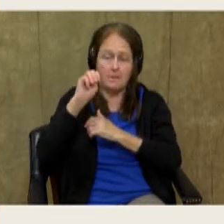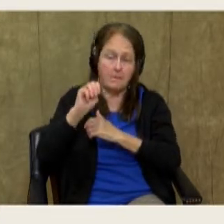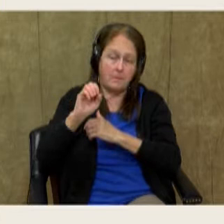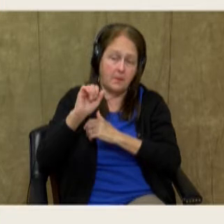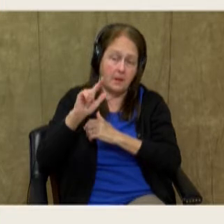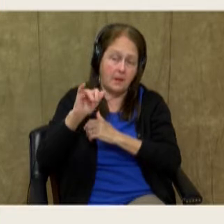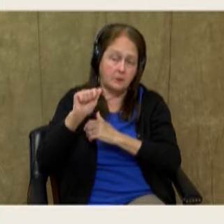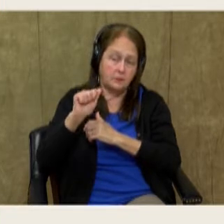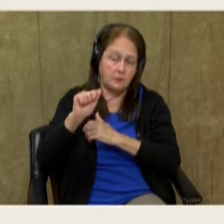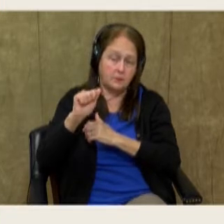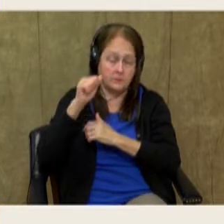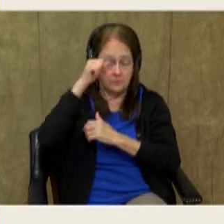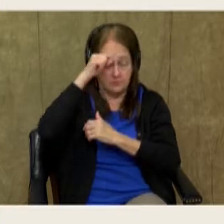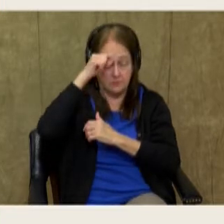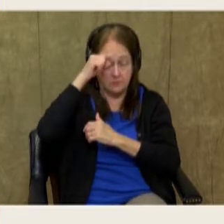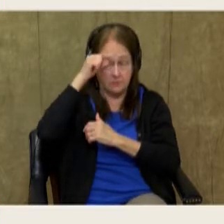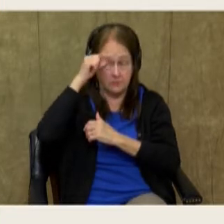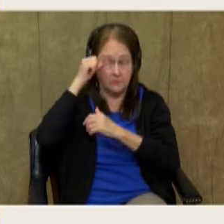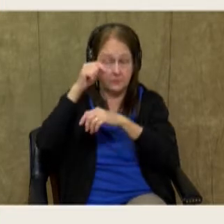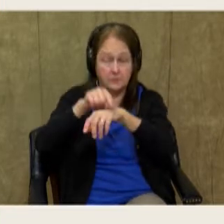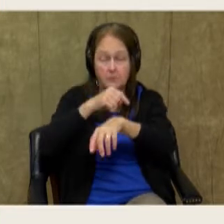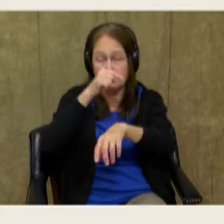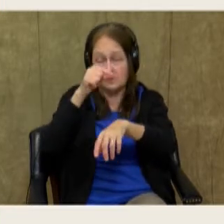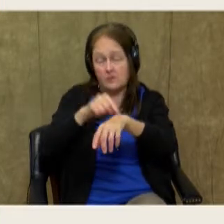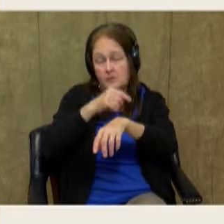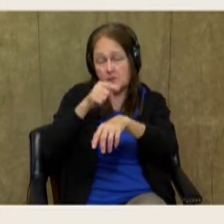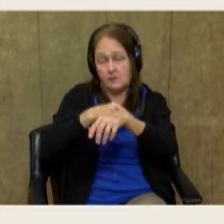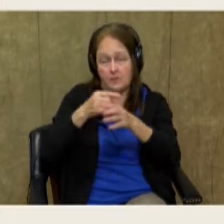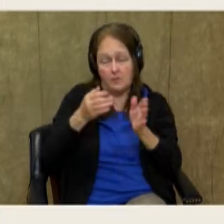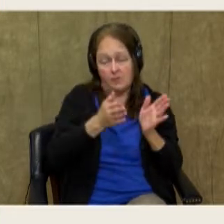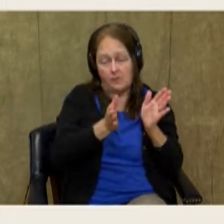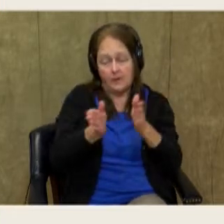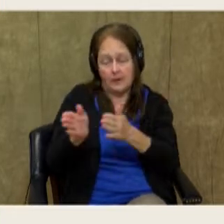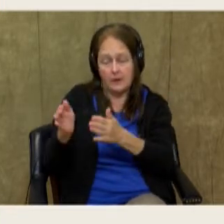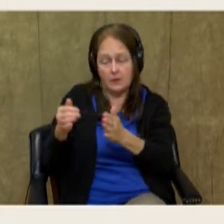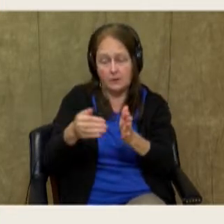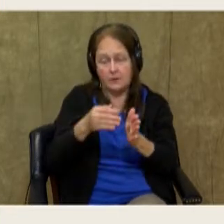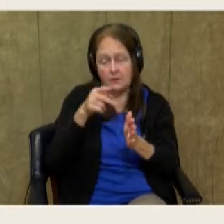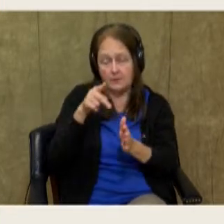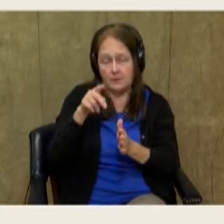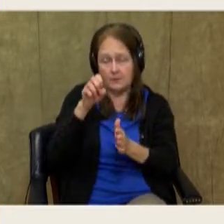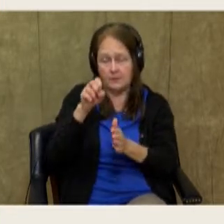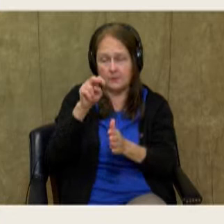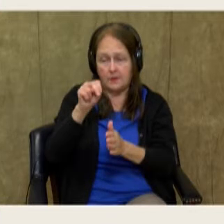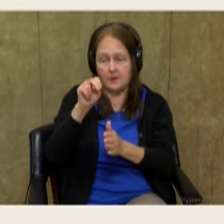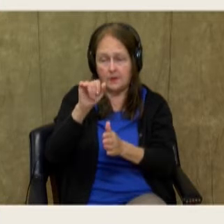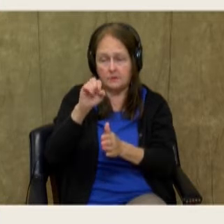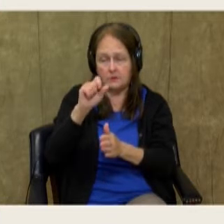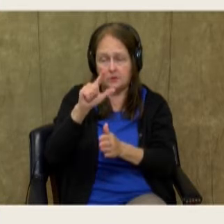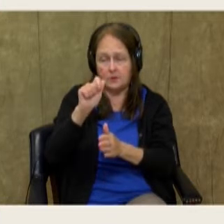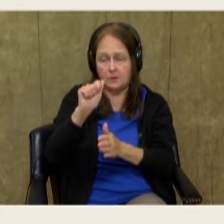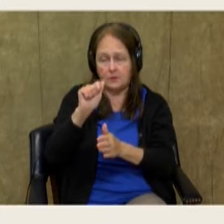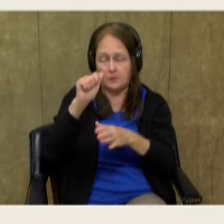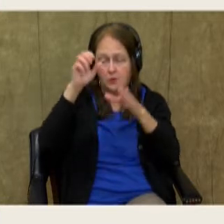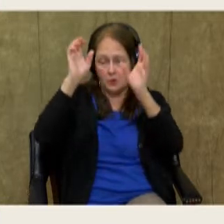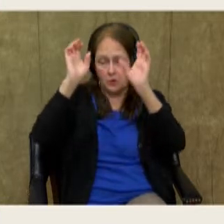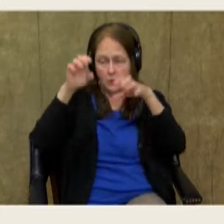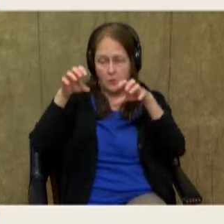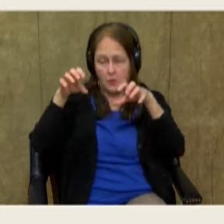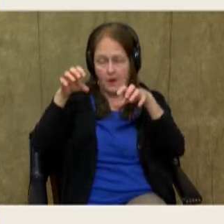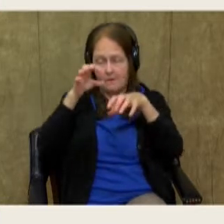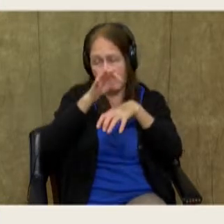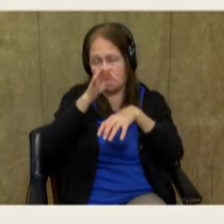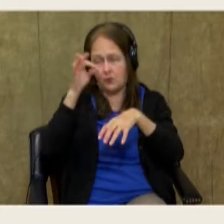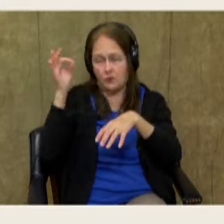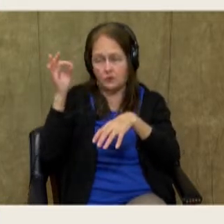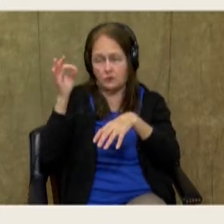it. And it is a long but narrow peninsula. It's mainly made up of rainforest.